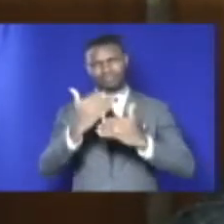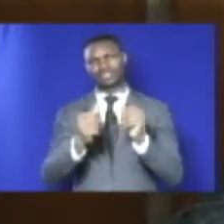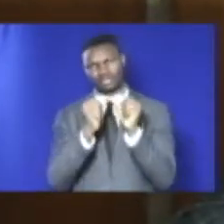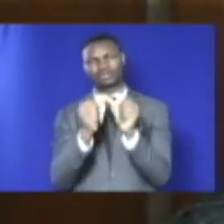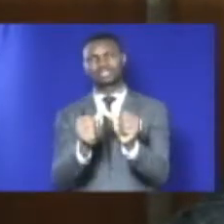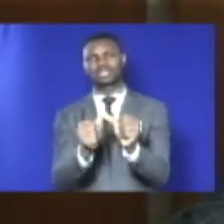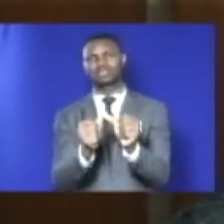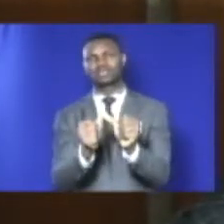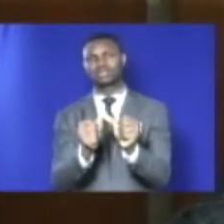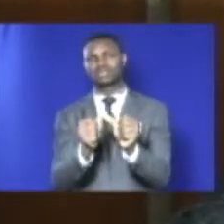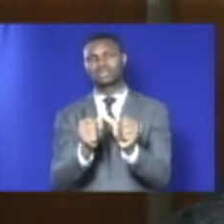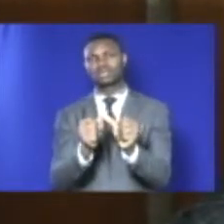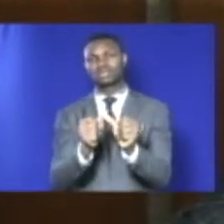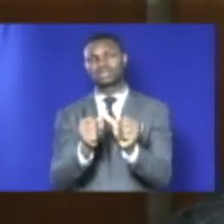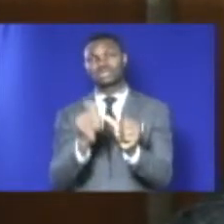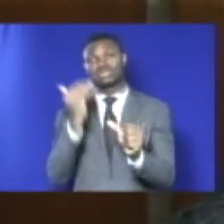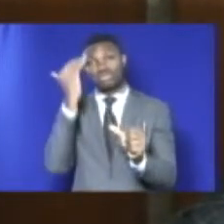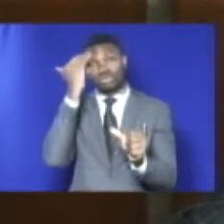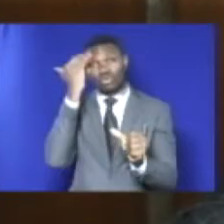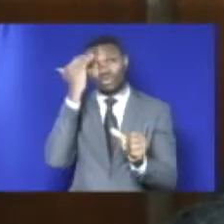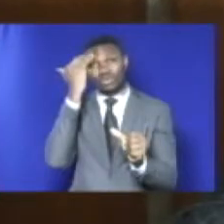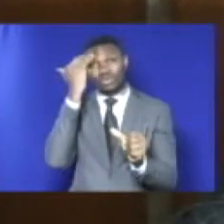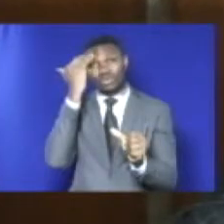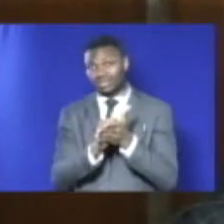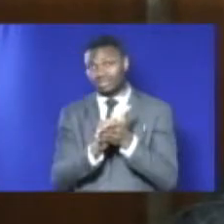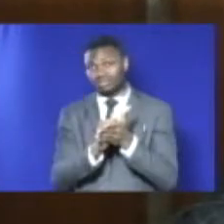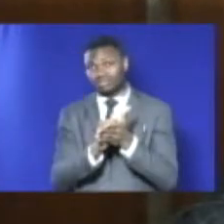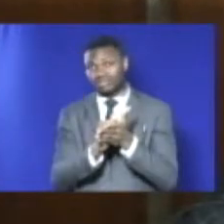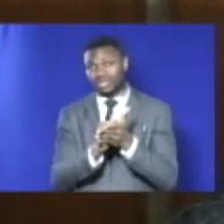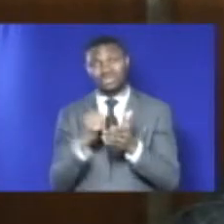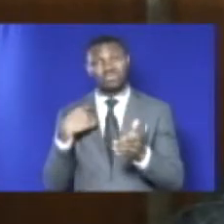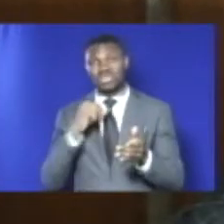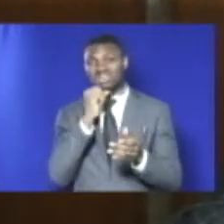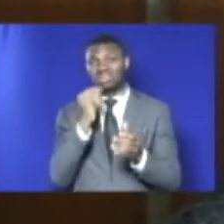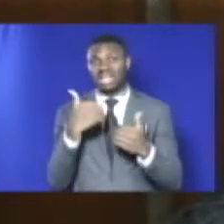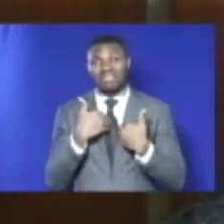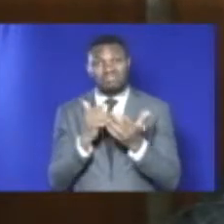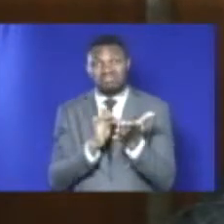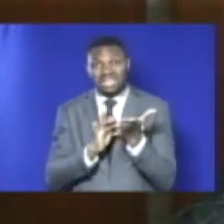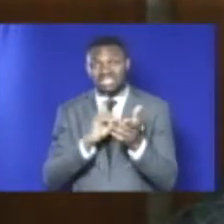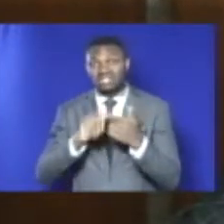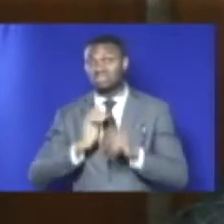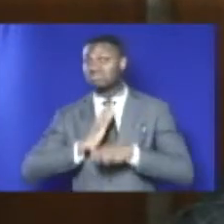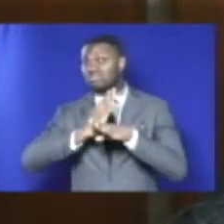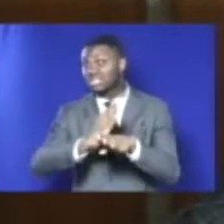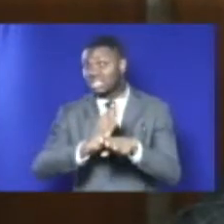realizing and being conscious of the fact that there is no vaccine in sight,